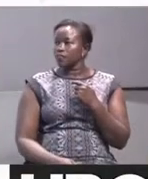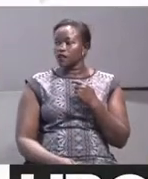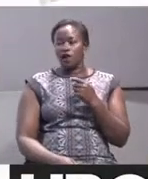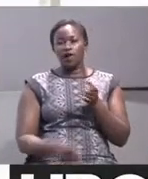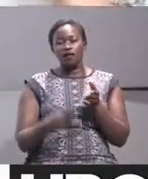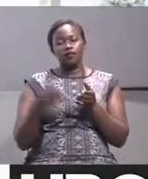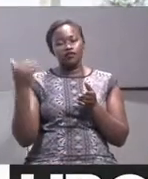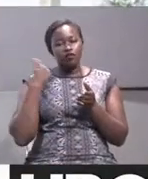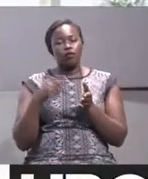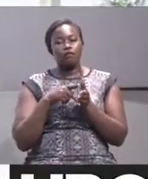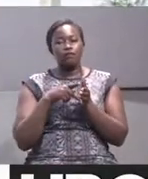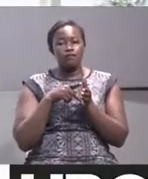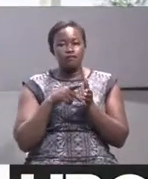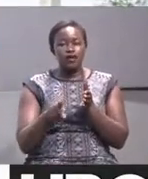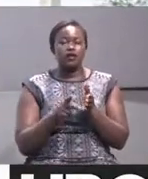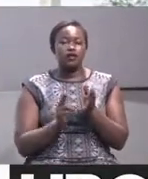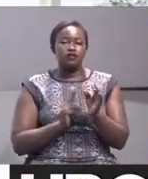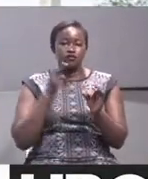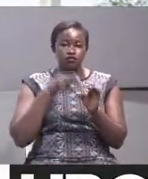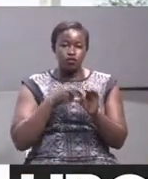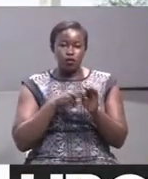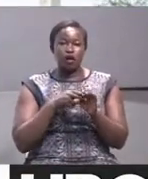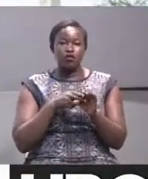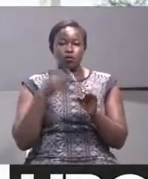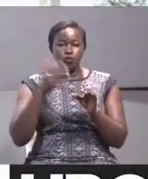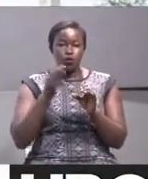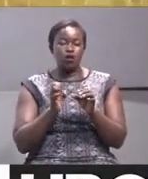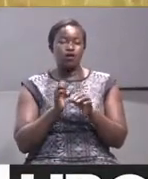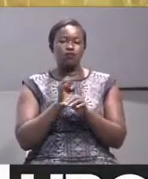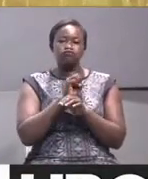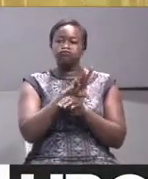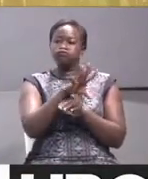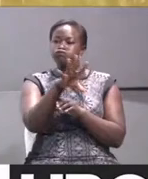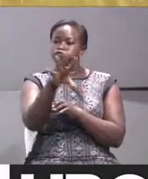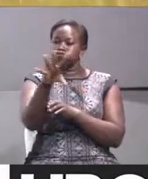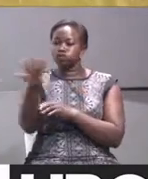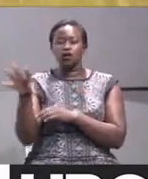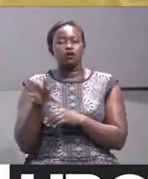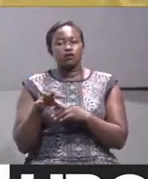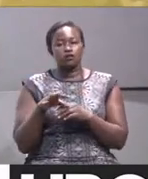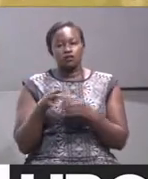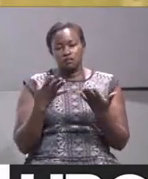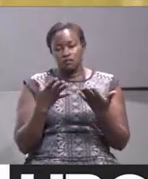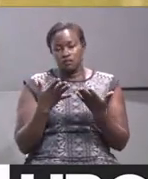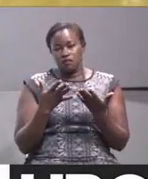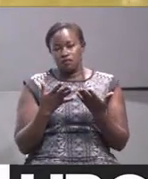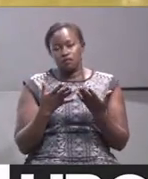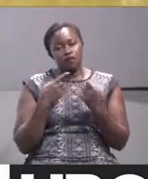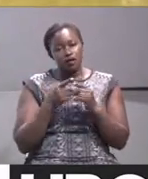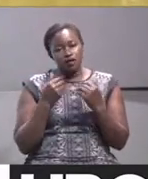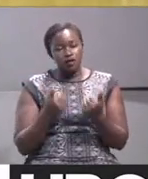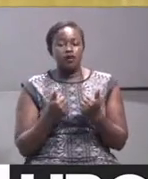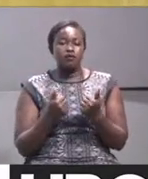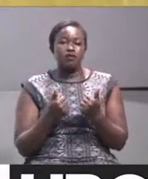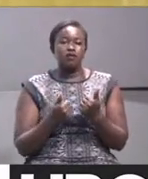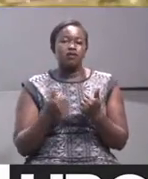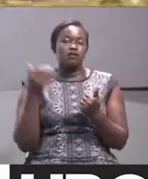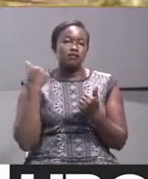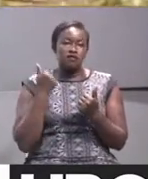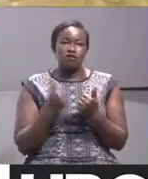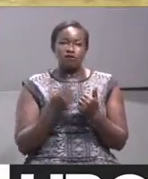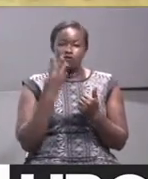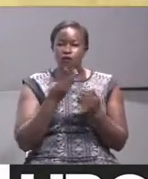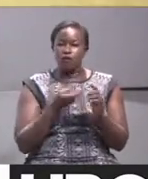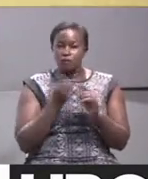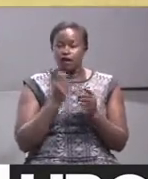wansi mpaka eri gwonna ge tufuyiza buli lwogenda okukola ki. Omwezi twalinga mu bukadde nga zaali myezi ng'ena nga